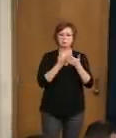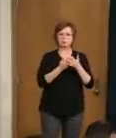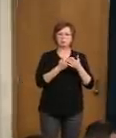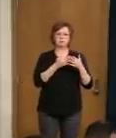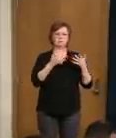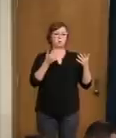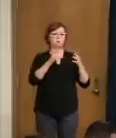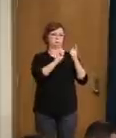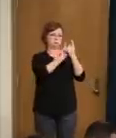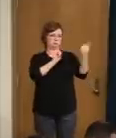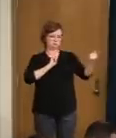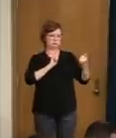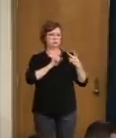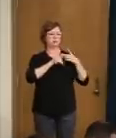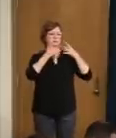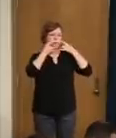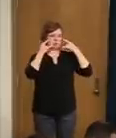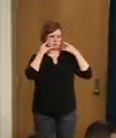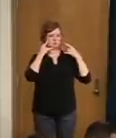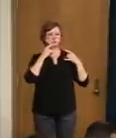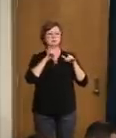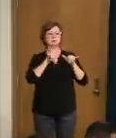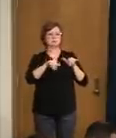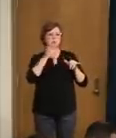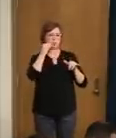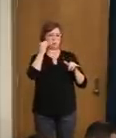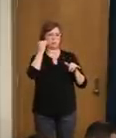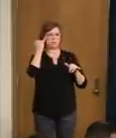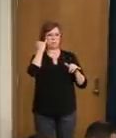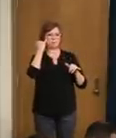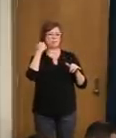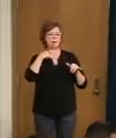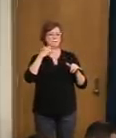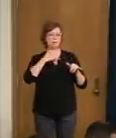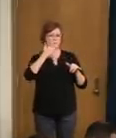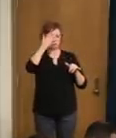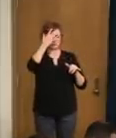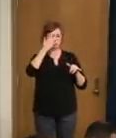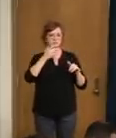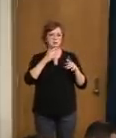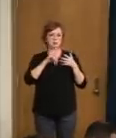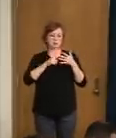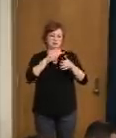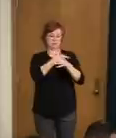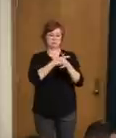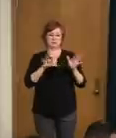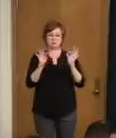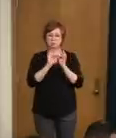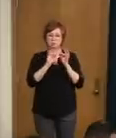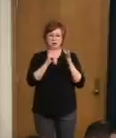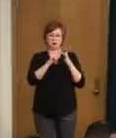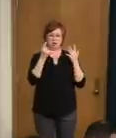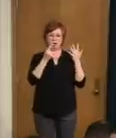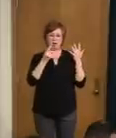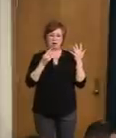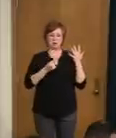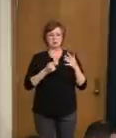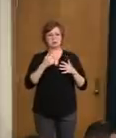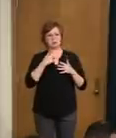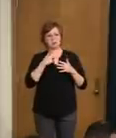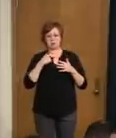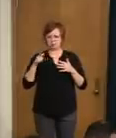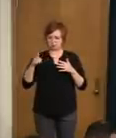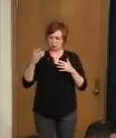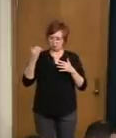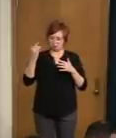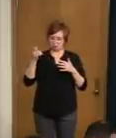distancing, staying home when you're sick, are critical, and how effective and safe vaccines are. And I think I really urge anyone with